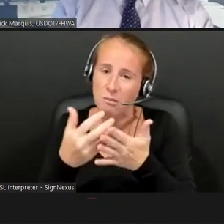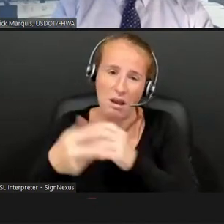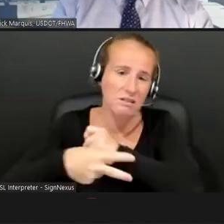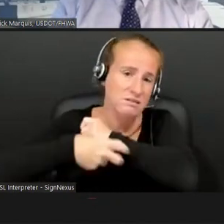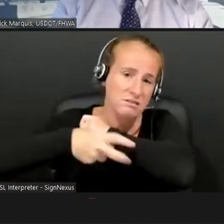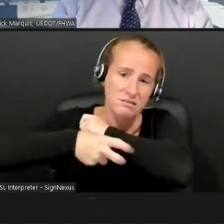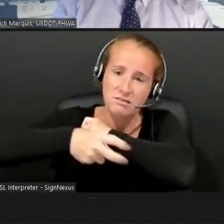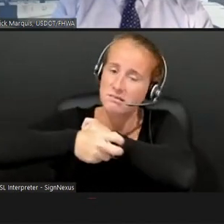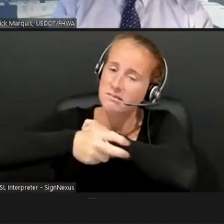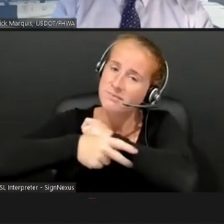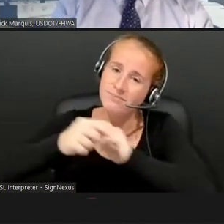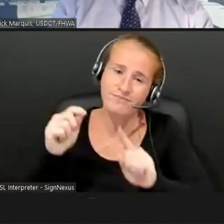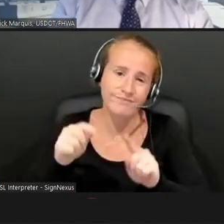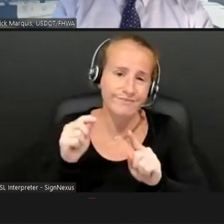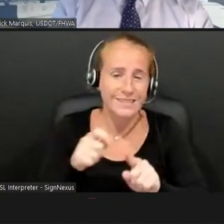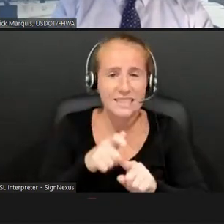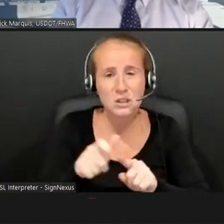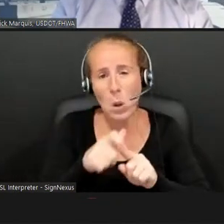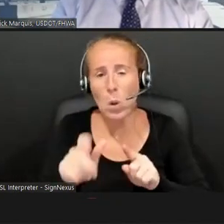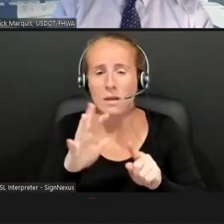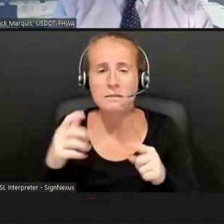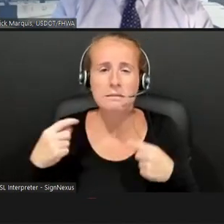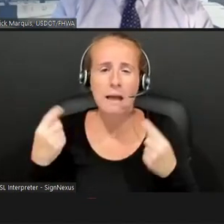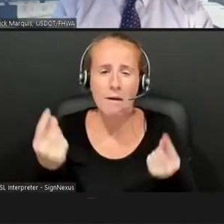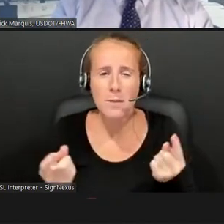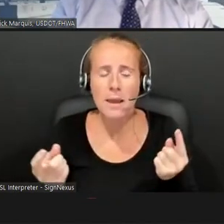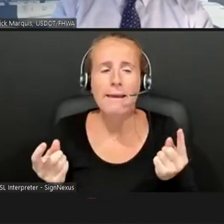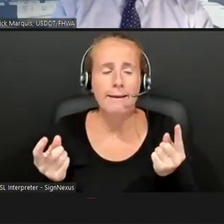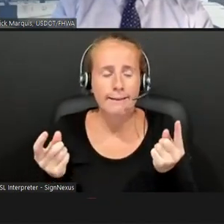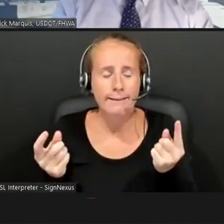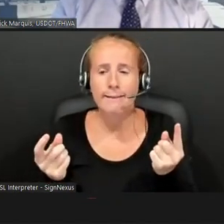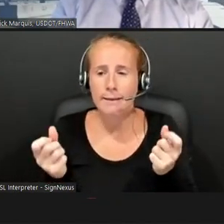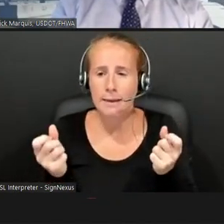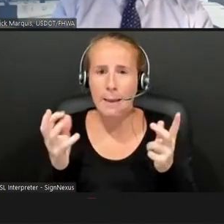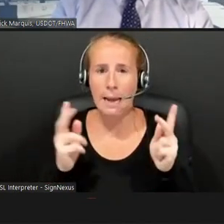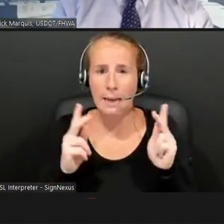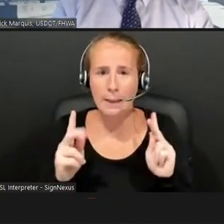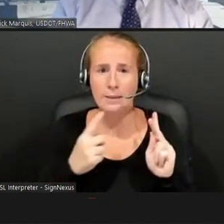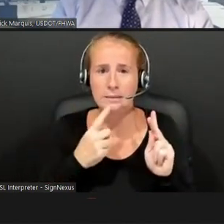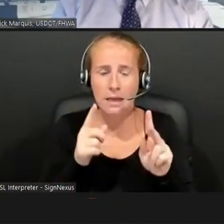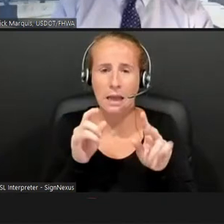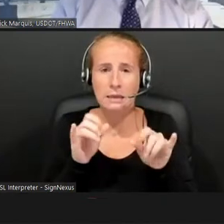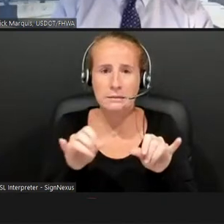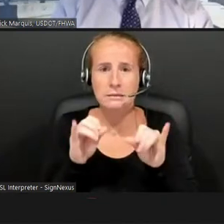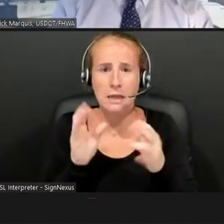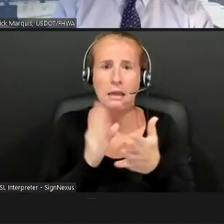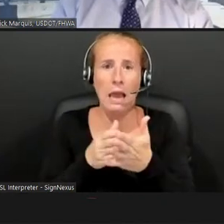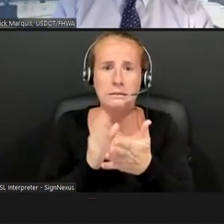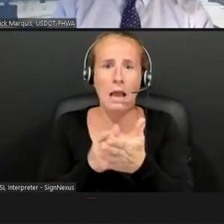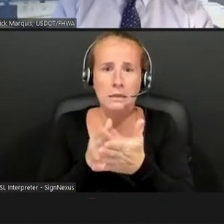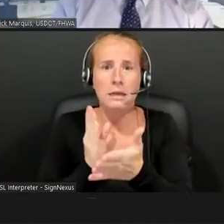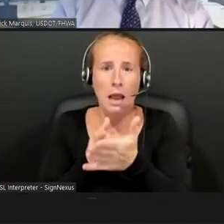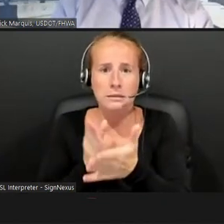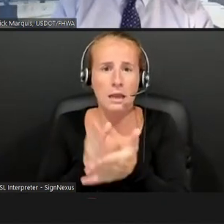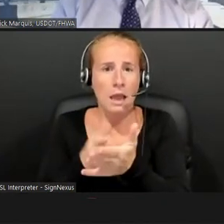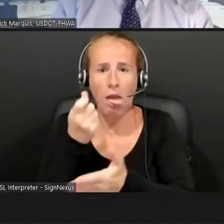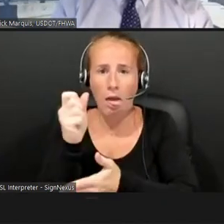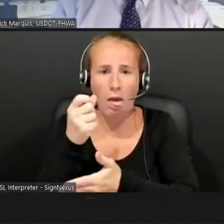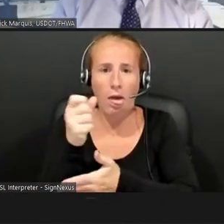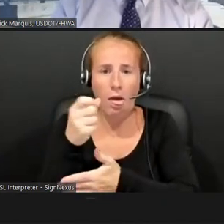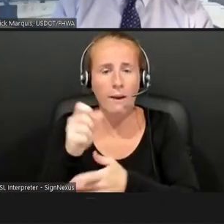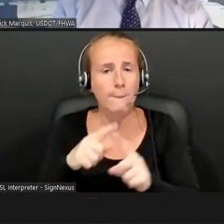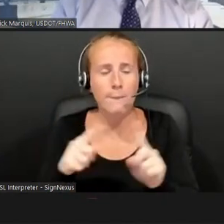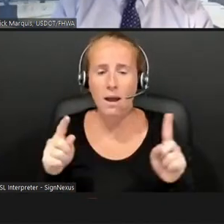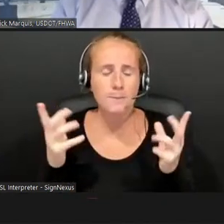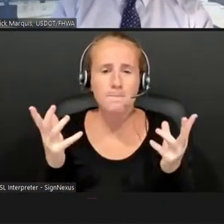these calls have been by far uh of people saying that they're against this policy and we should have been